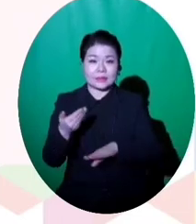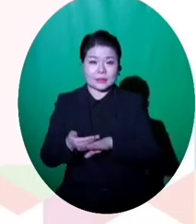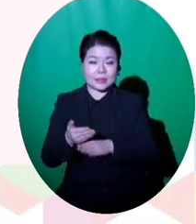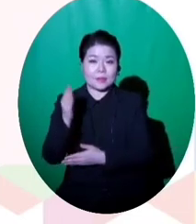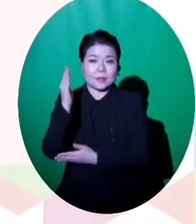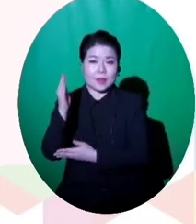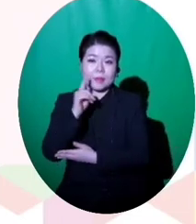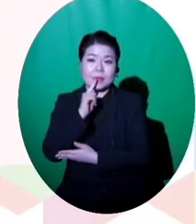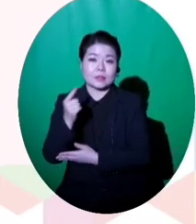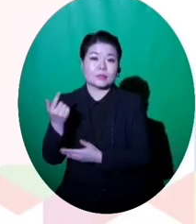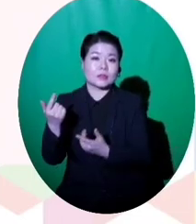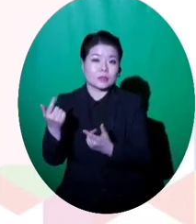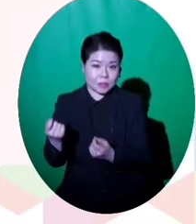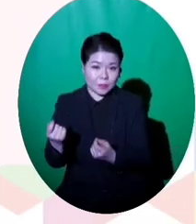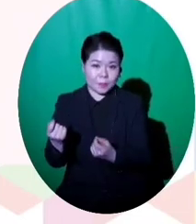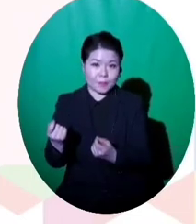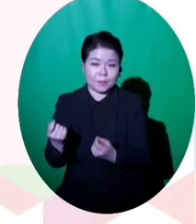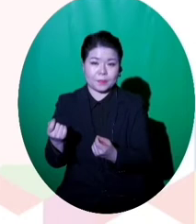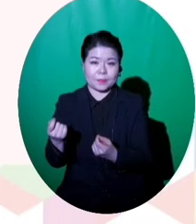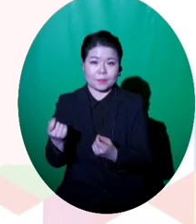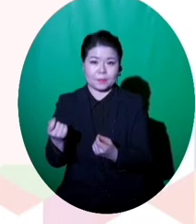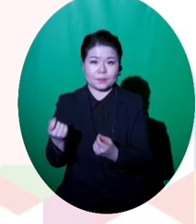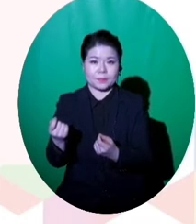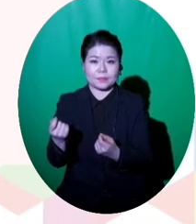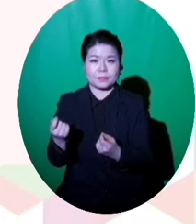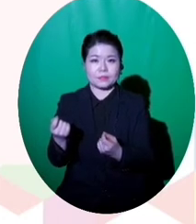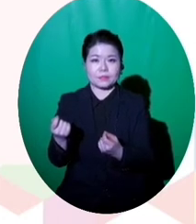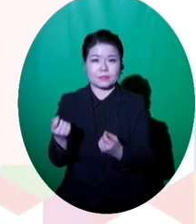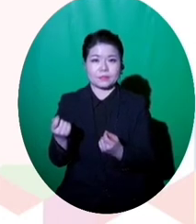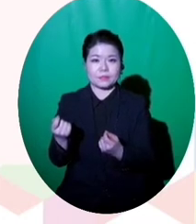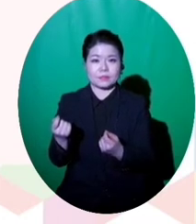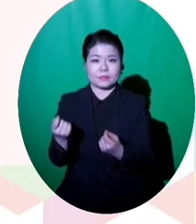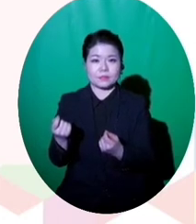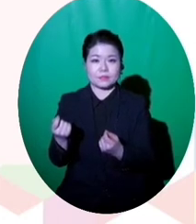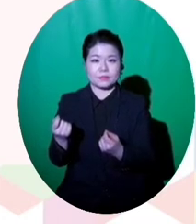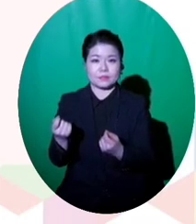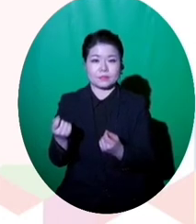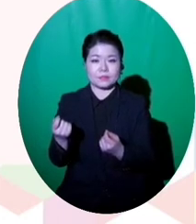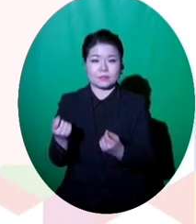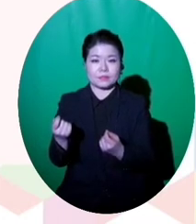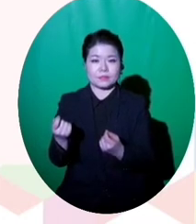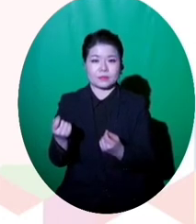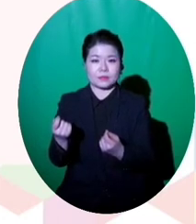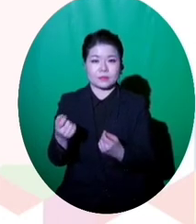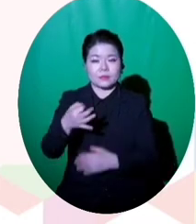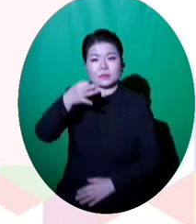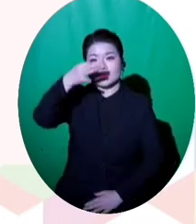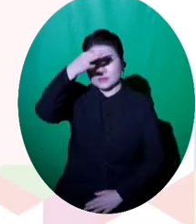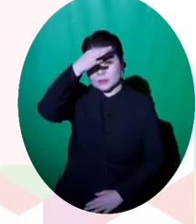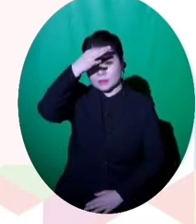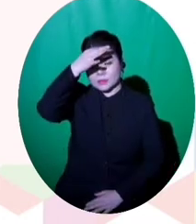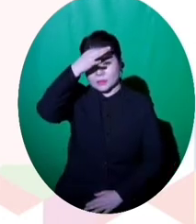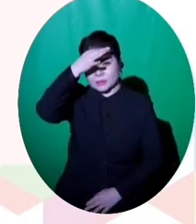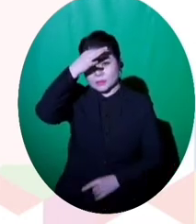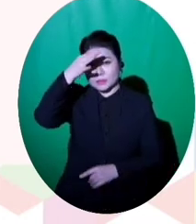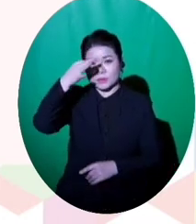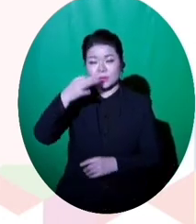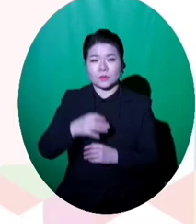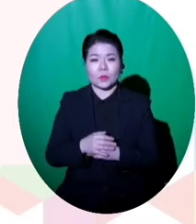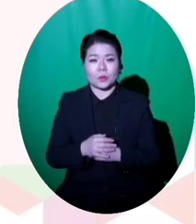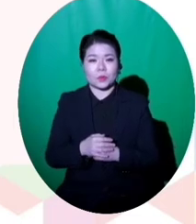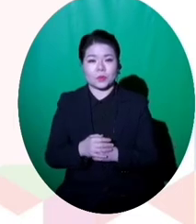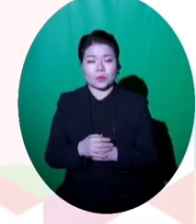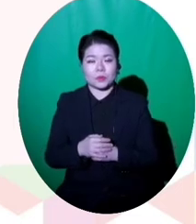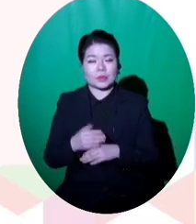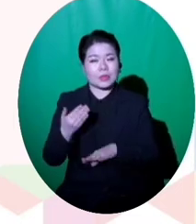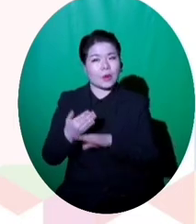It's helpful to think about technology in more metaphoric ways. So here's a drawing that I made. It's